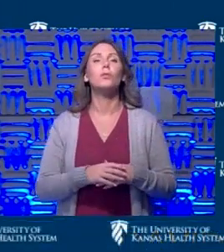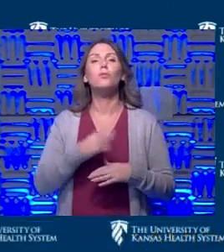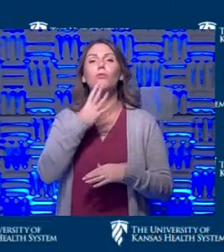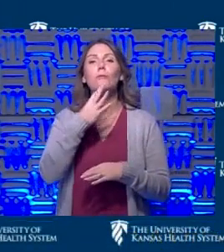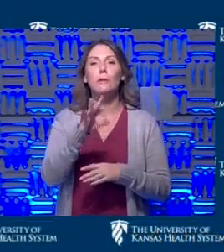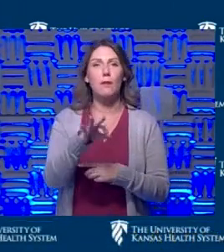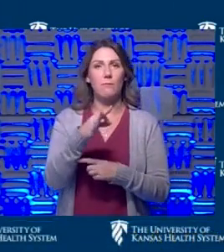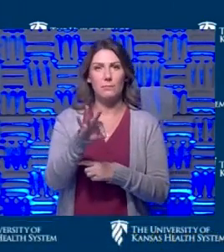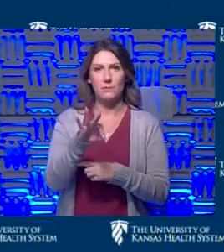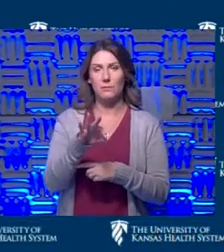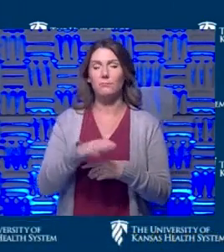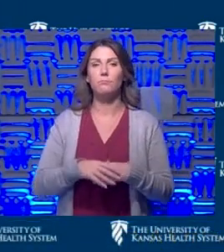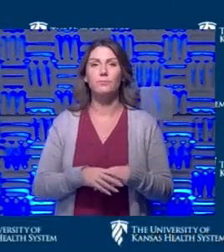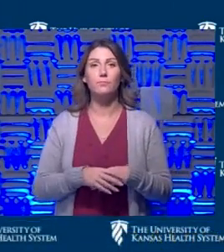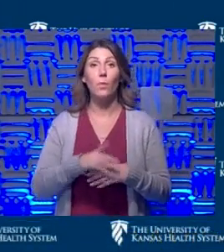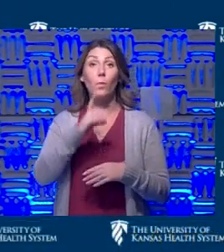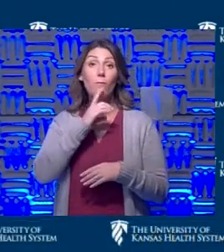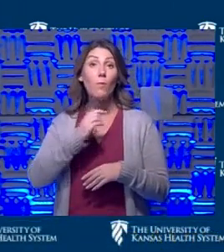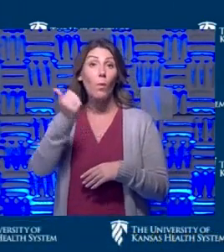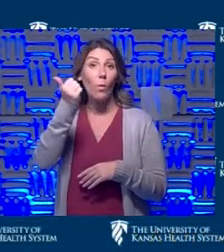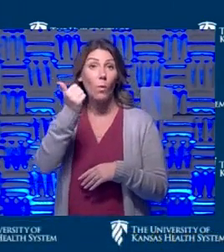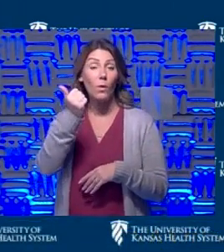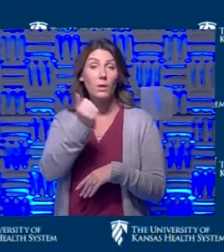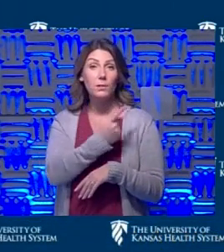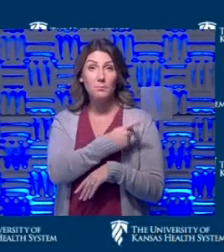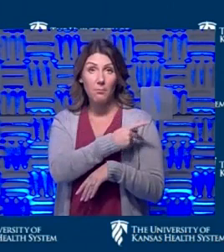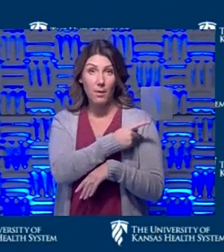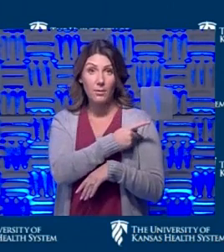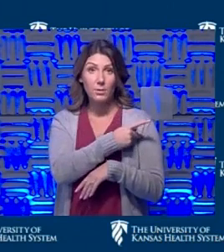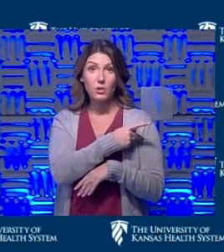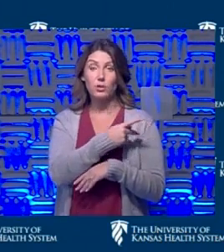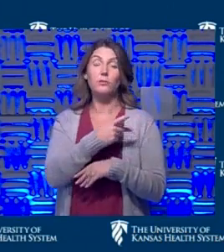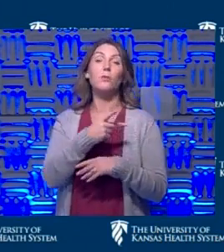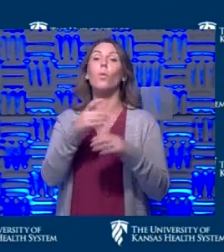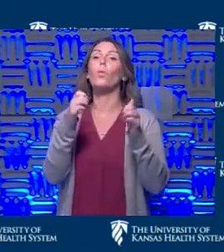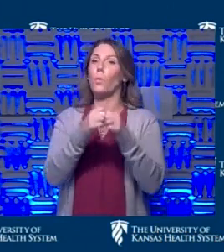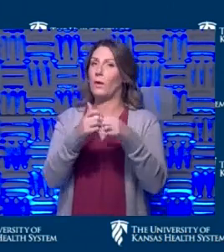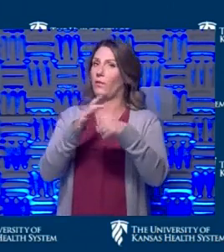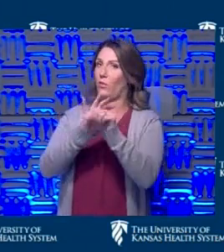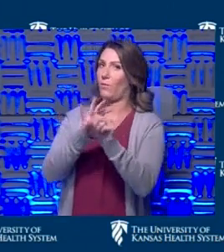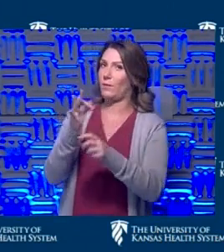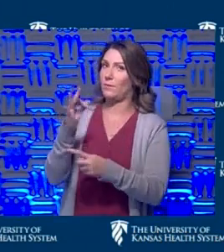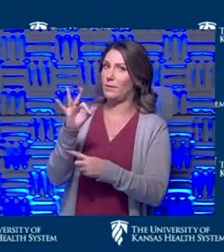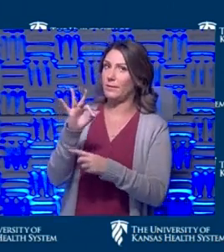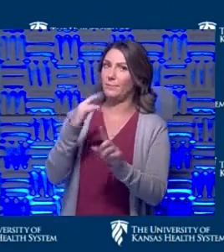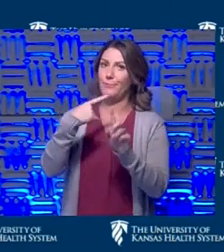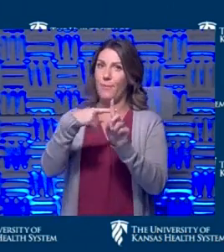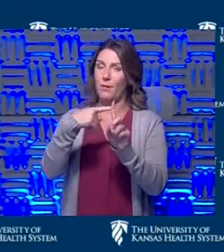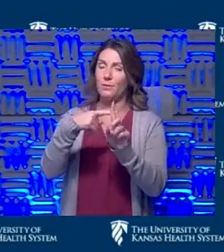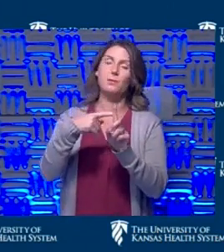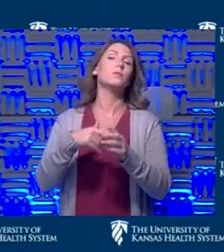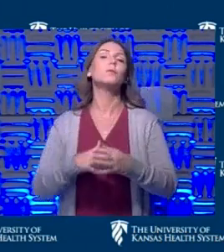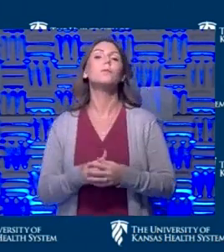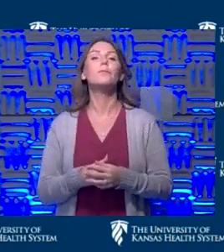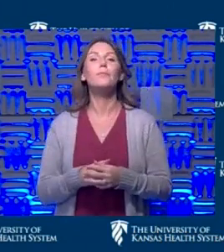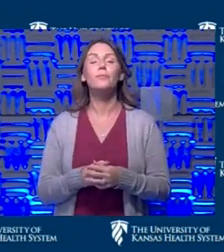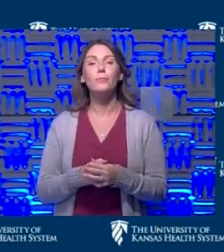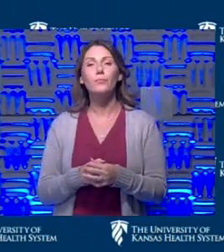19. And the oldest patient in the hospital with COVID positive here was, I